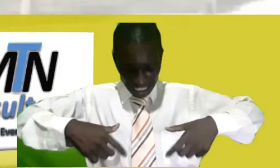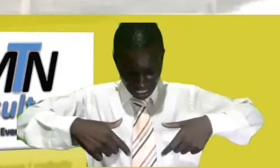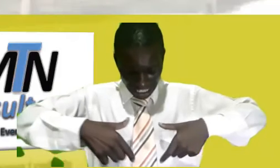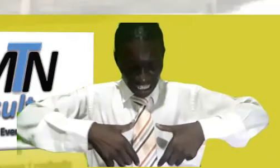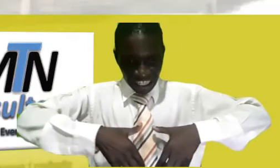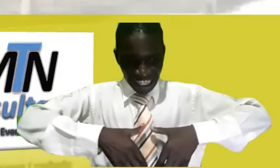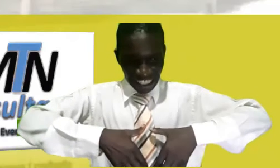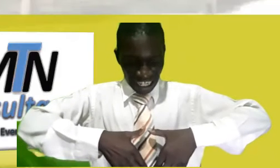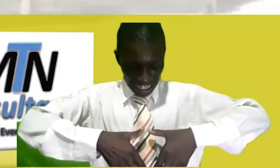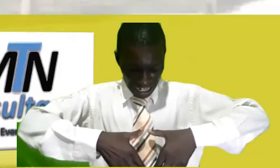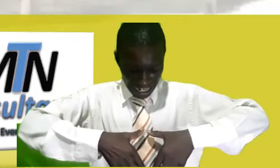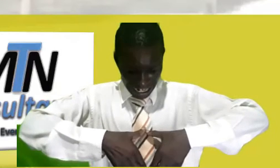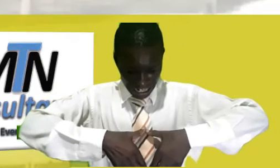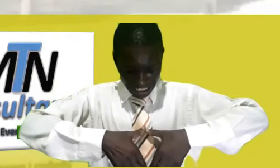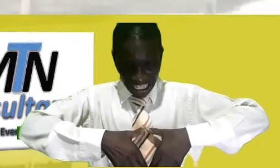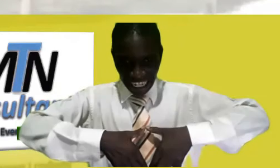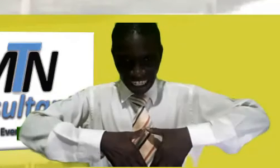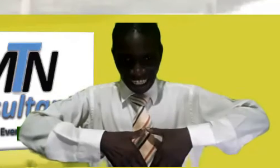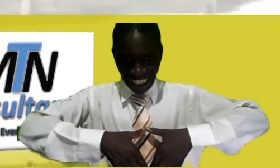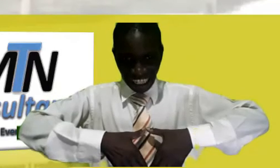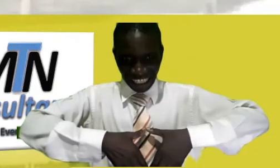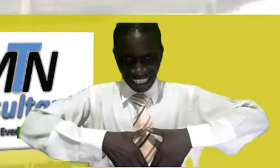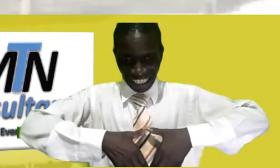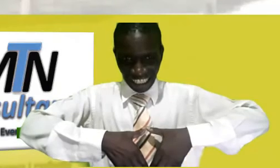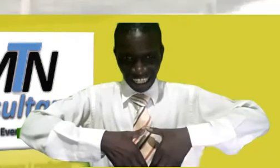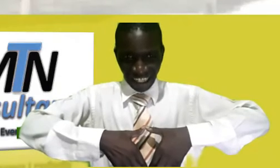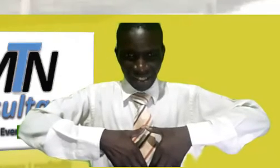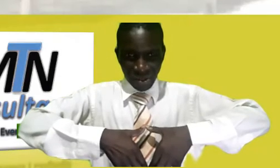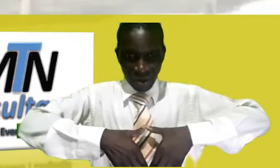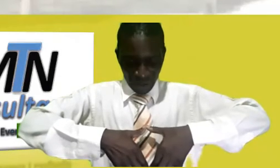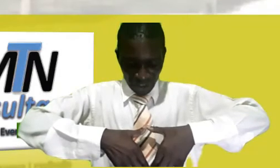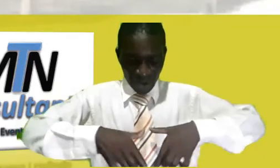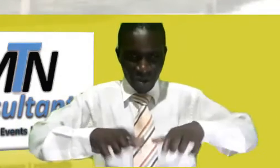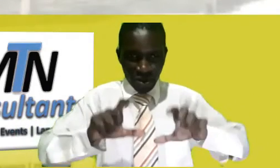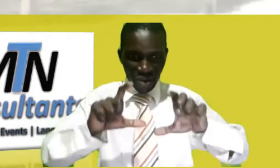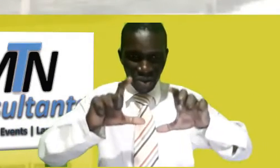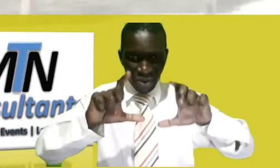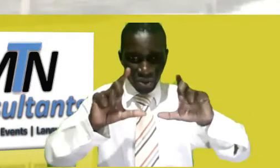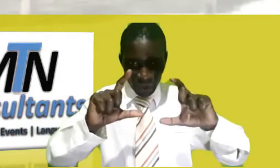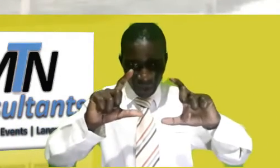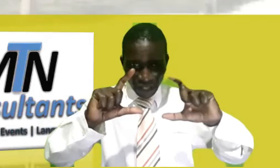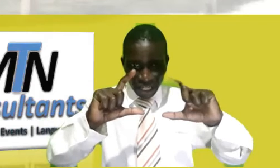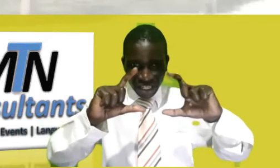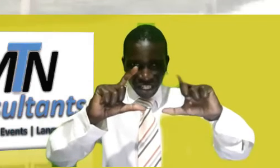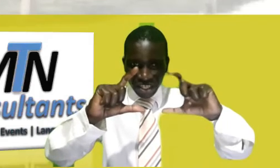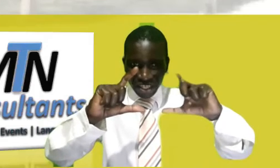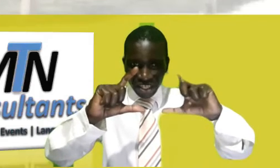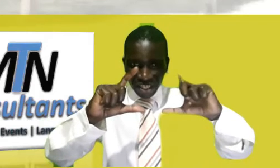So imagine that there is a tag that is here. So you do